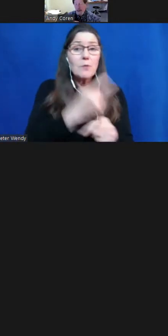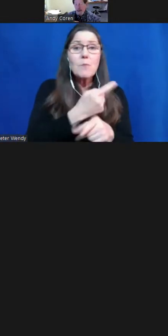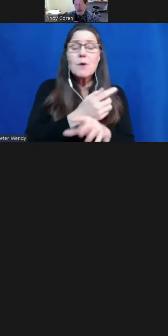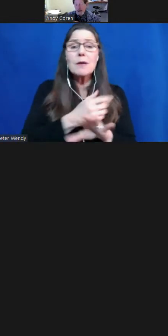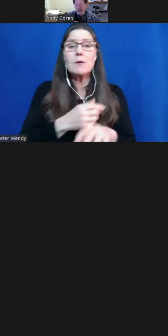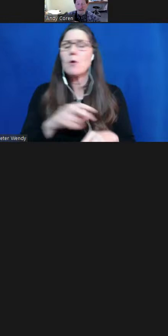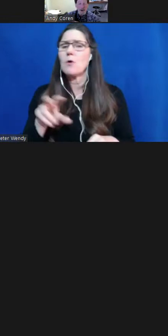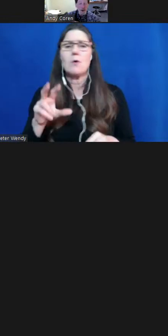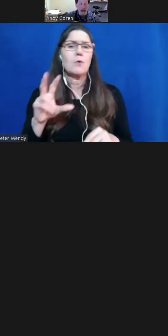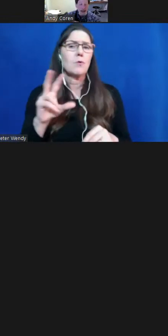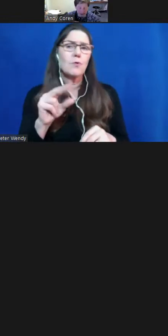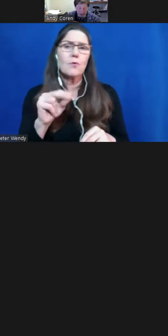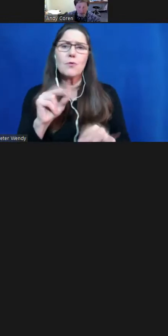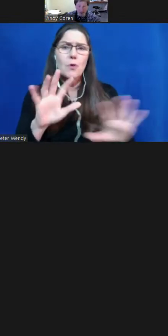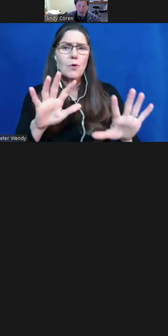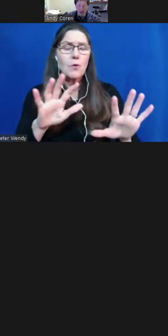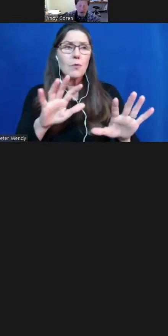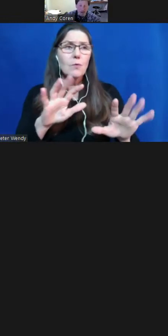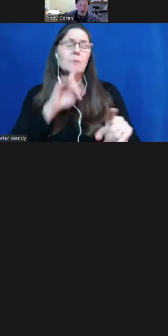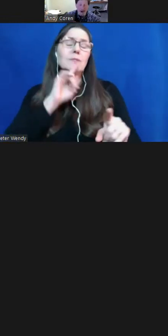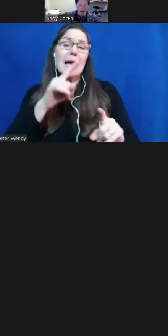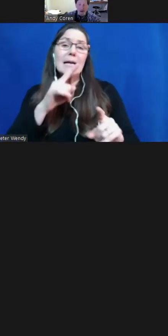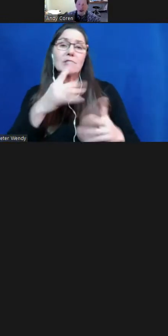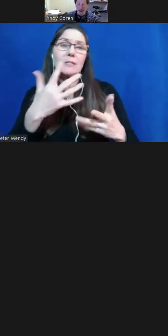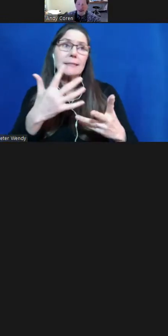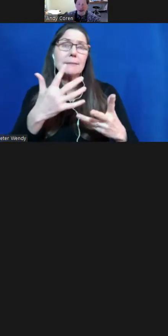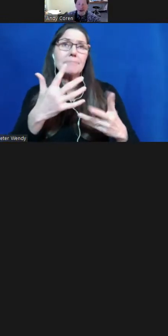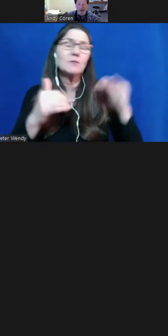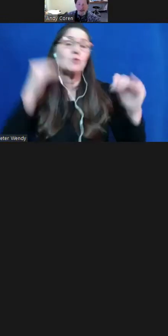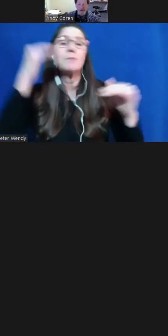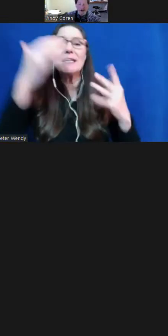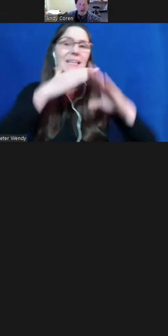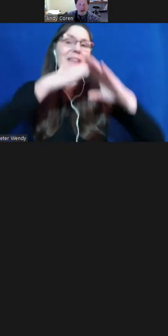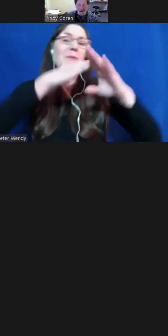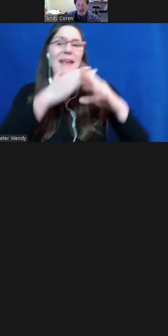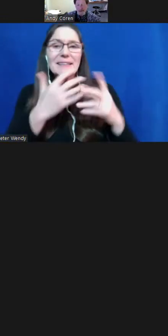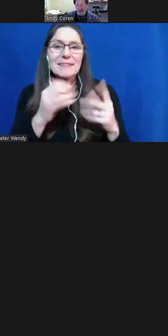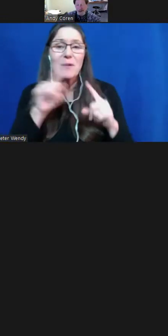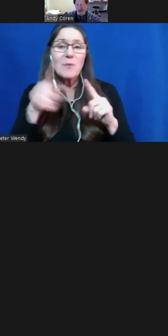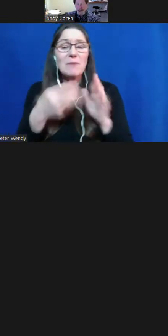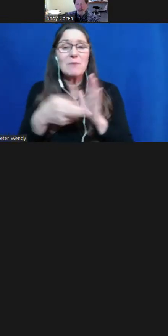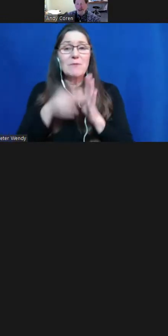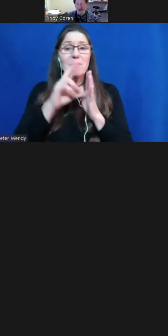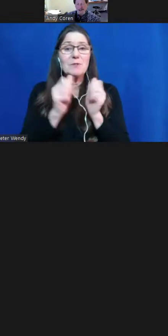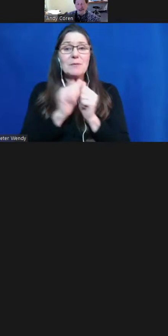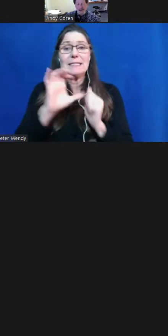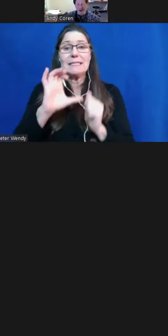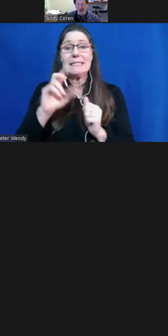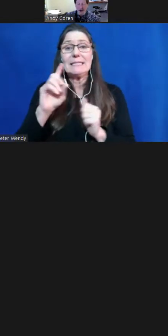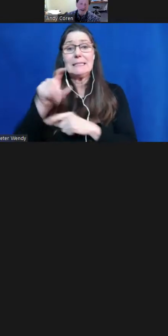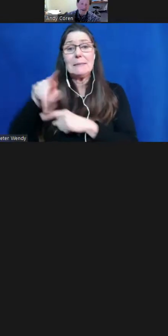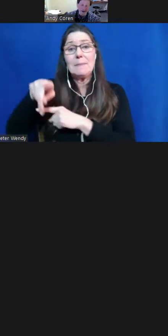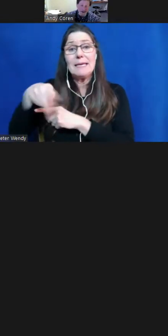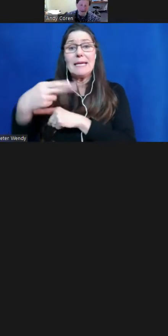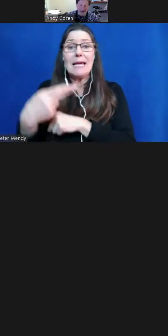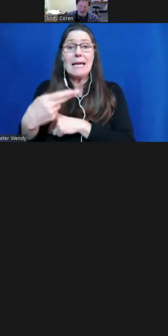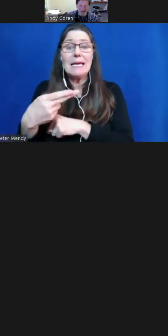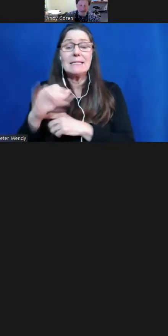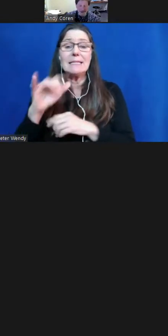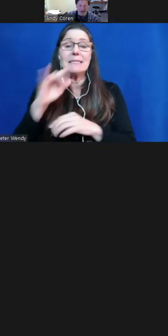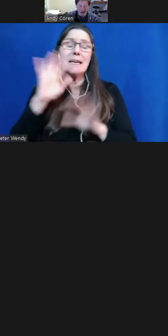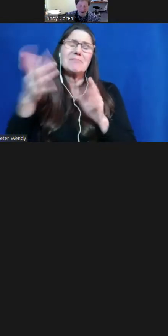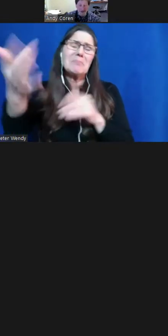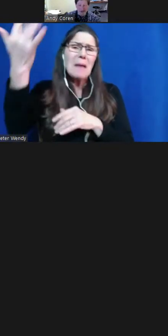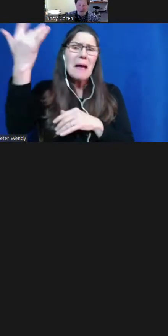actually getting in their way. Okay. When we Okay. reviewed it with CDPH, they said, you know what, in the early days